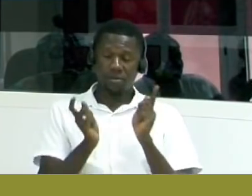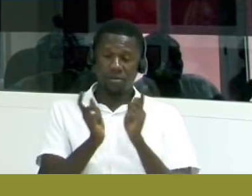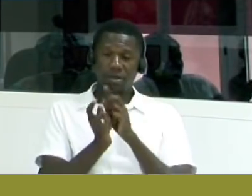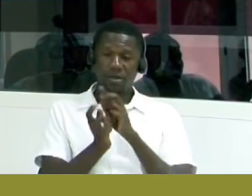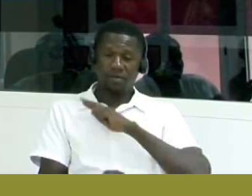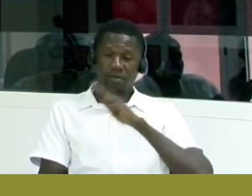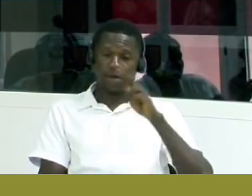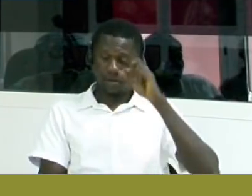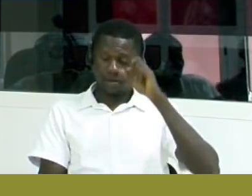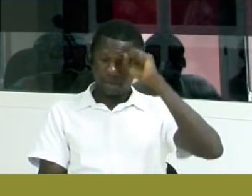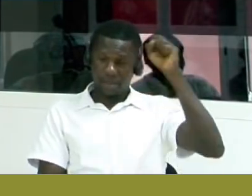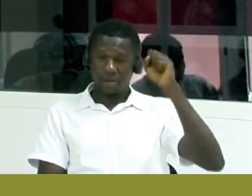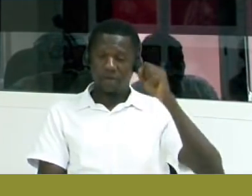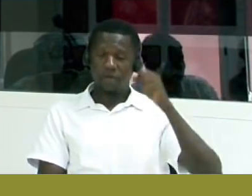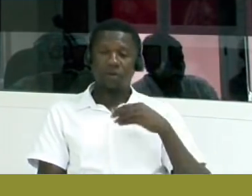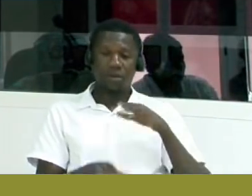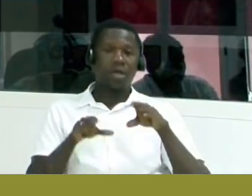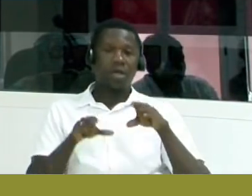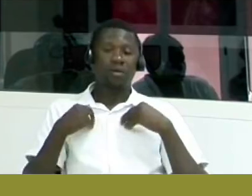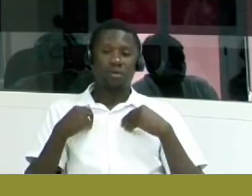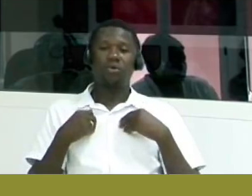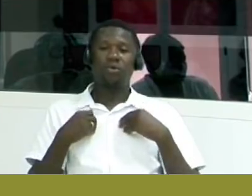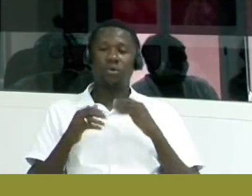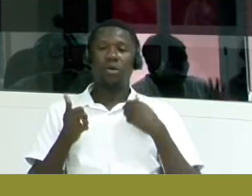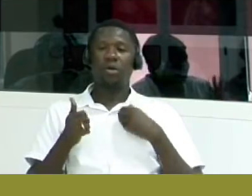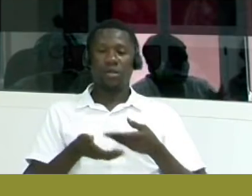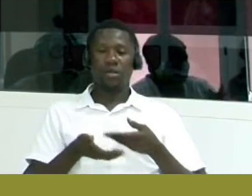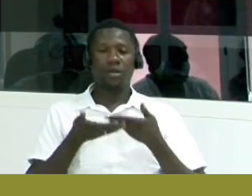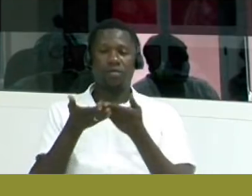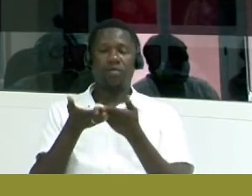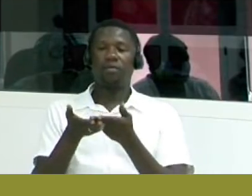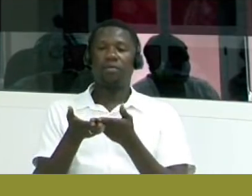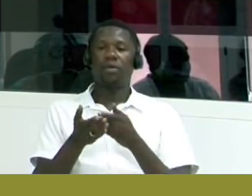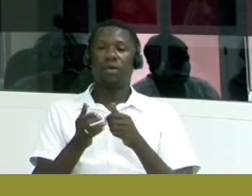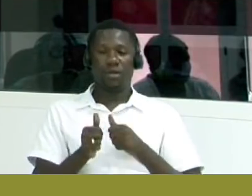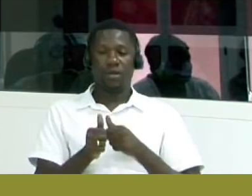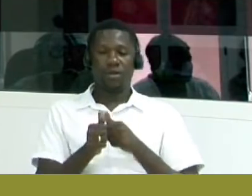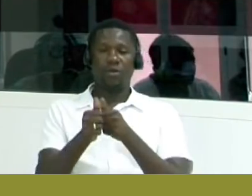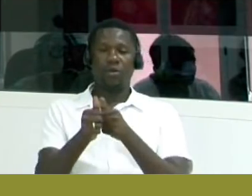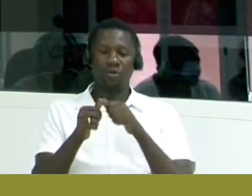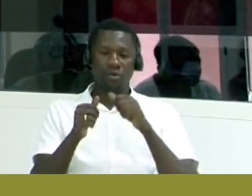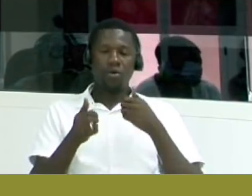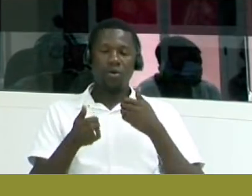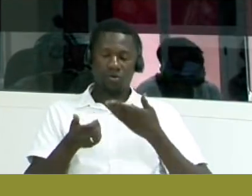we should allow them to do so, and we will provide them with escort to do so, correct? Yeah.